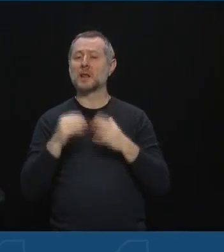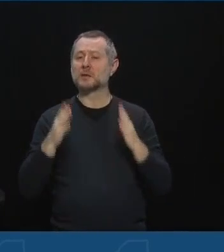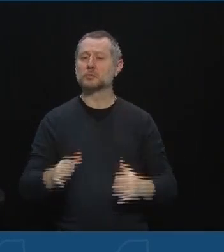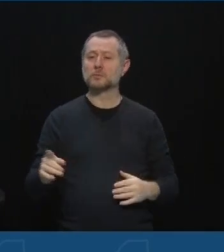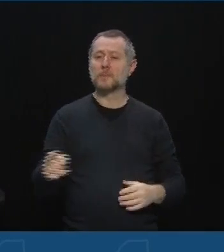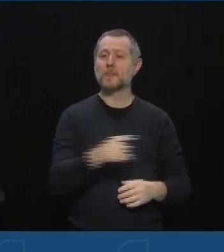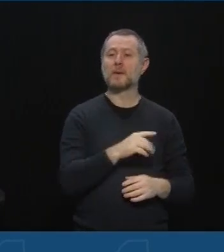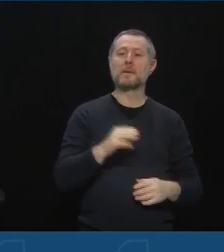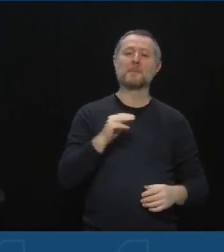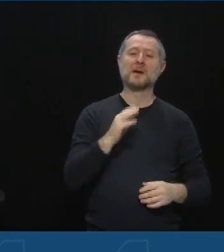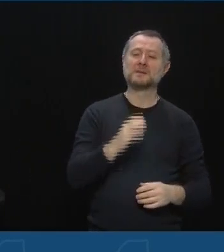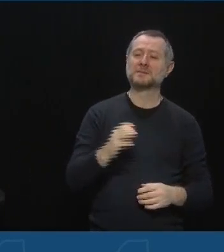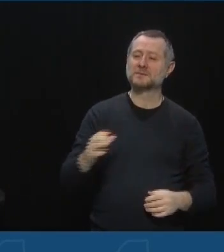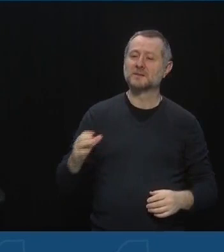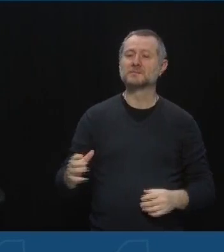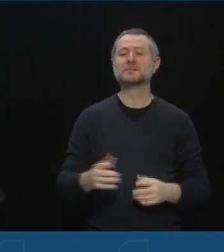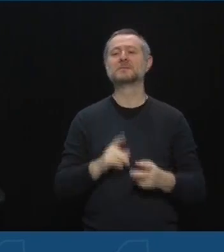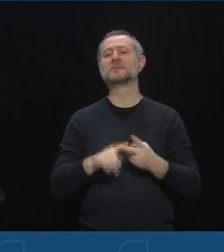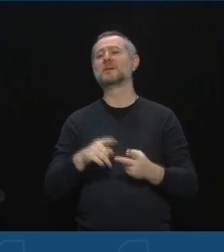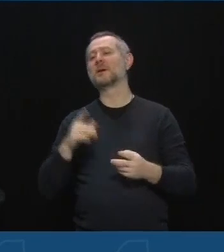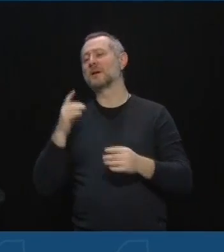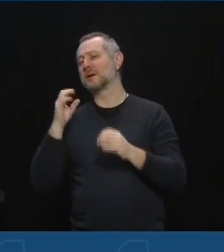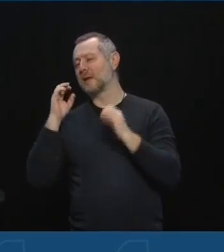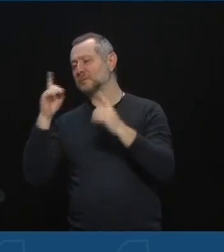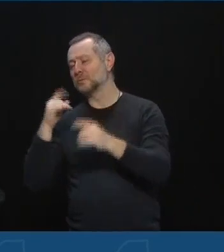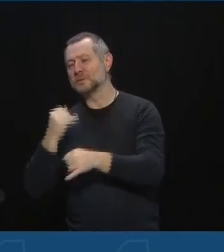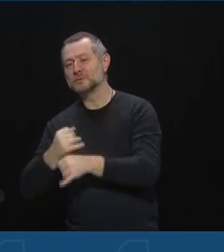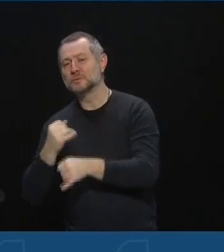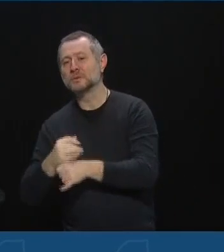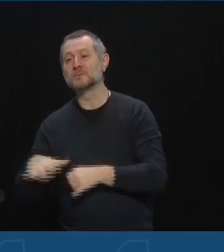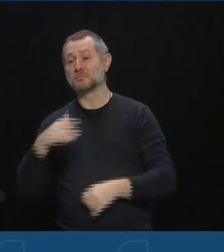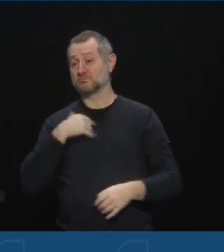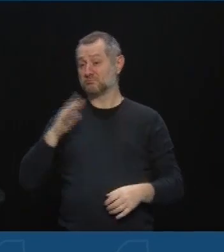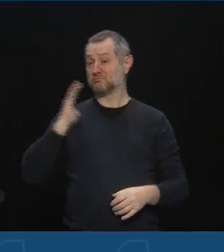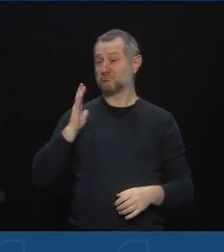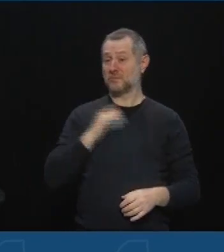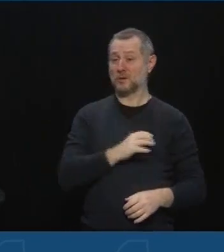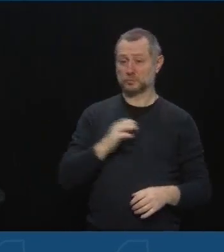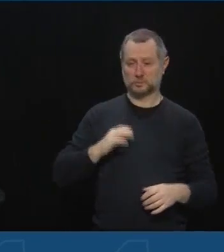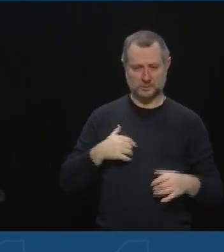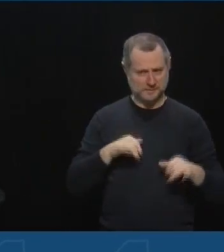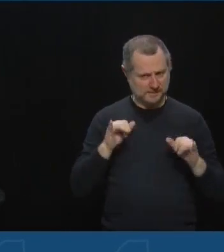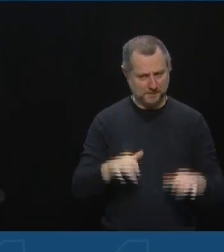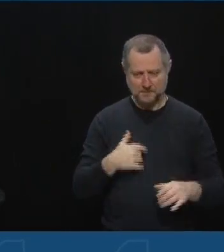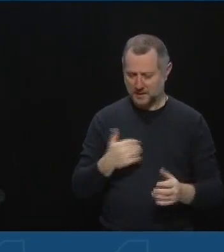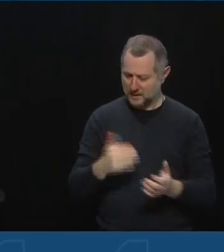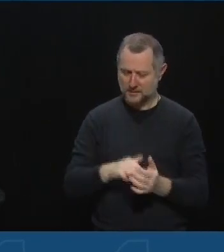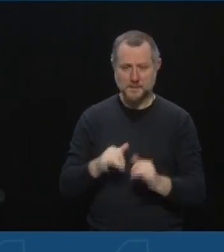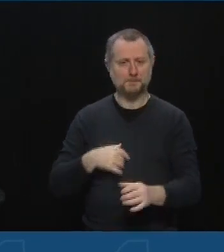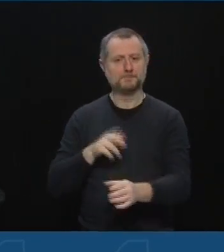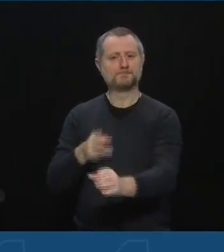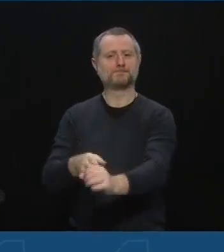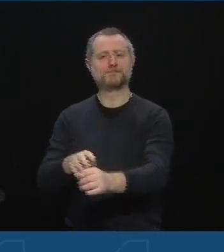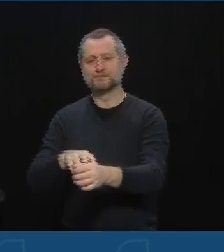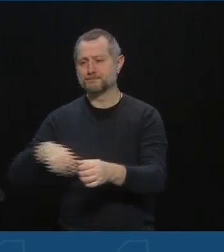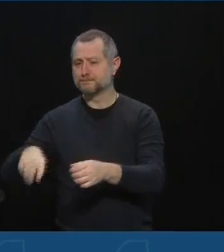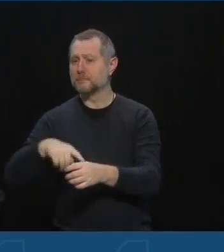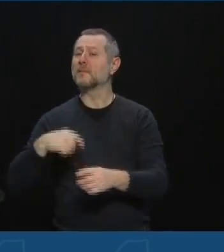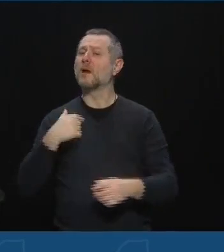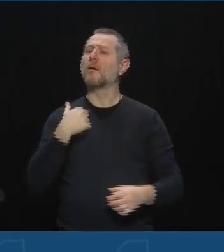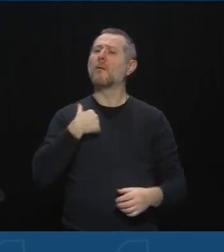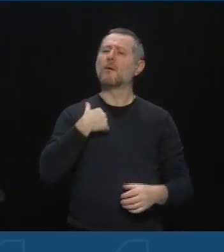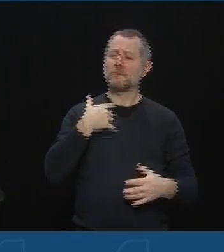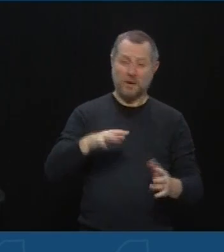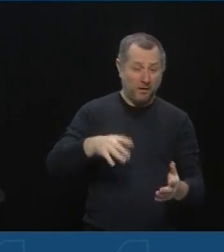and everywhere else, our educational institutions, when I was in Congress, and now I see how important it is. So we're going to see the fruition of that